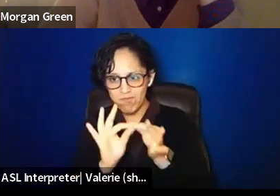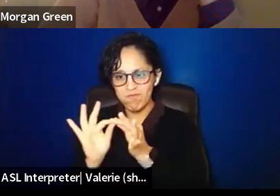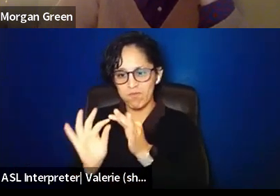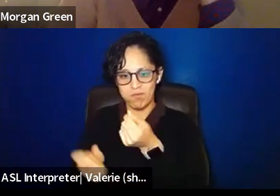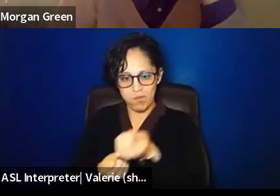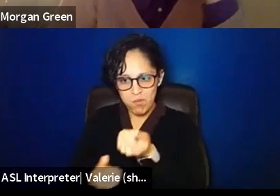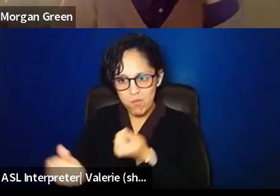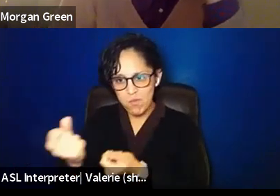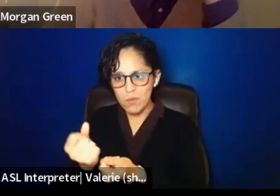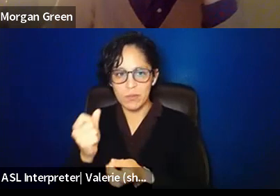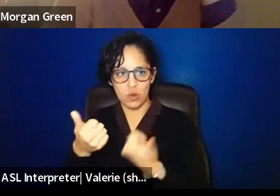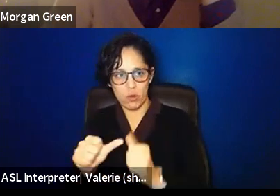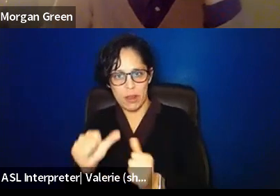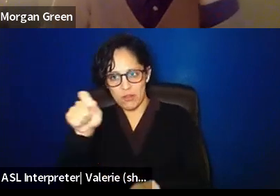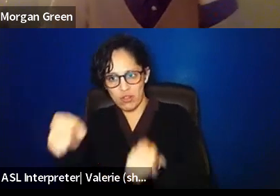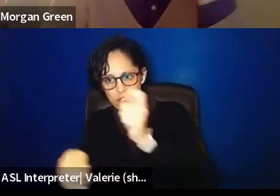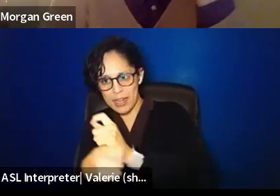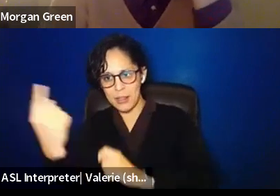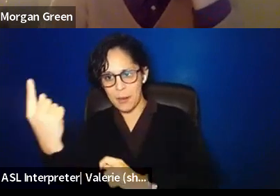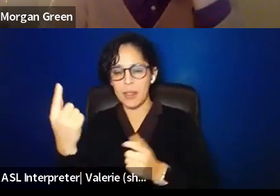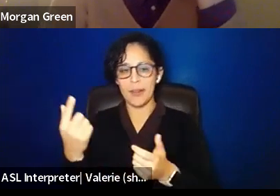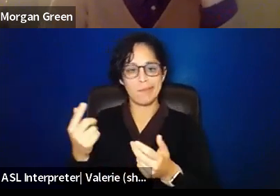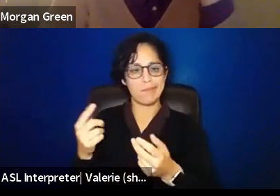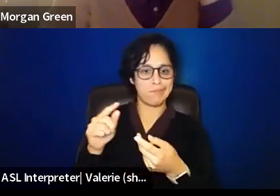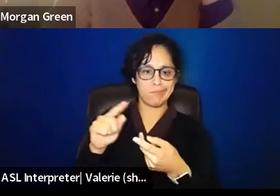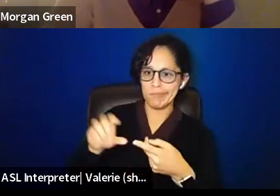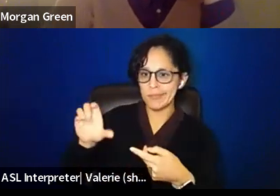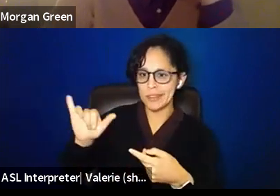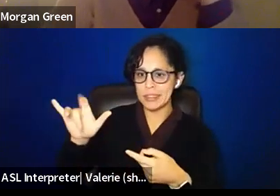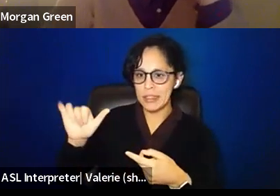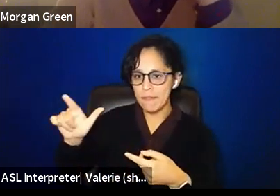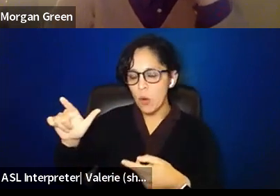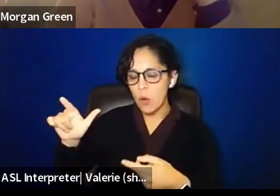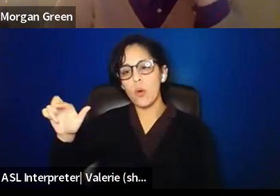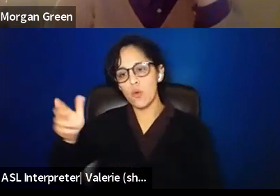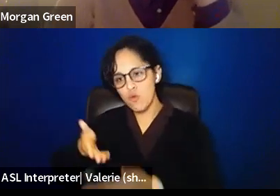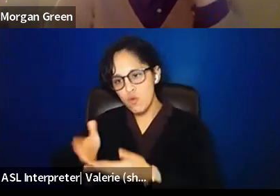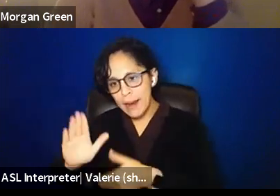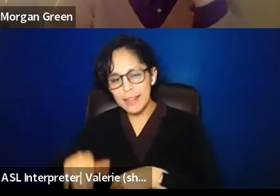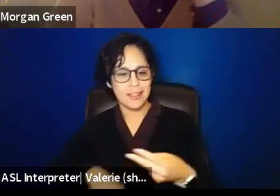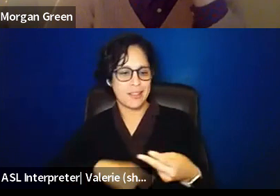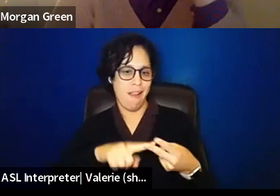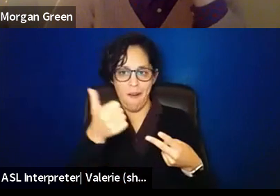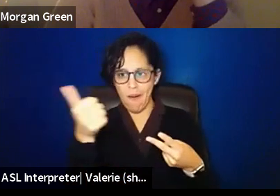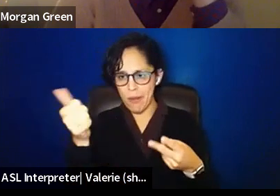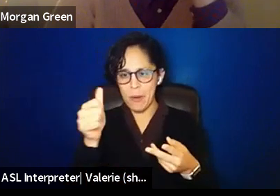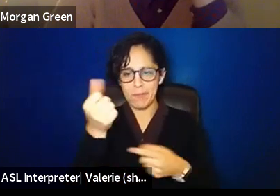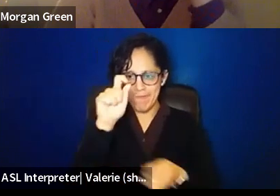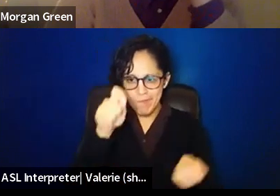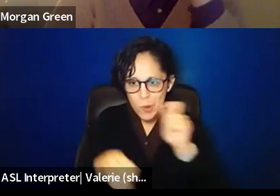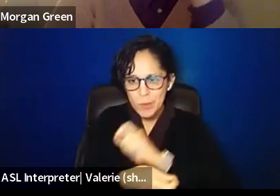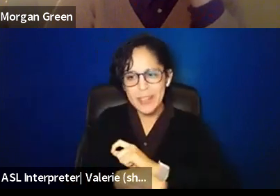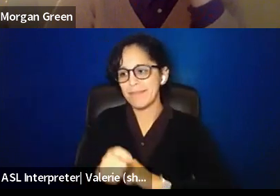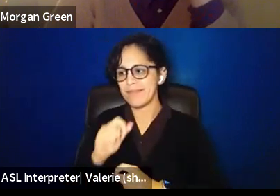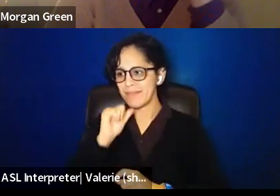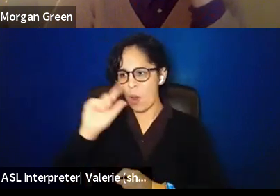something. And whether it's civil rights or other movements, it's never just a single person. And I see that.